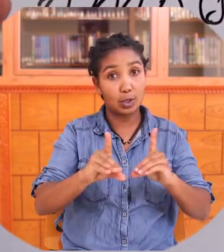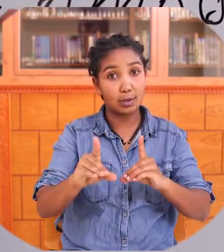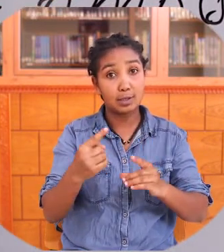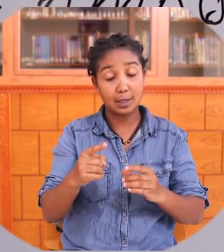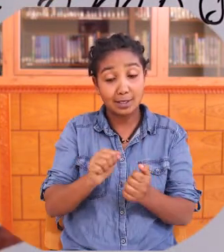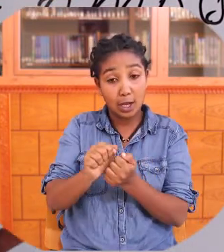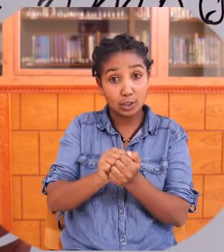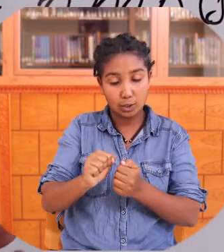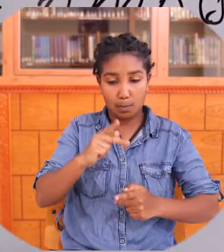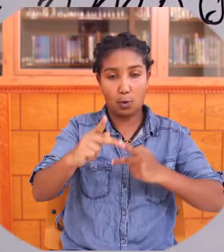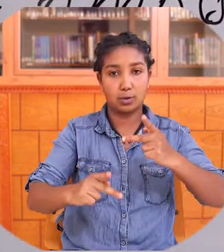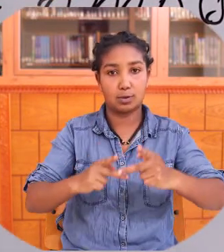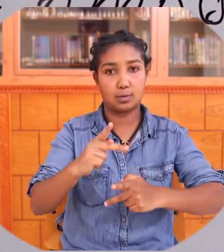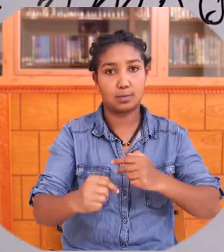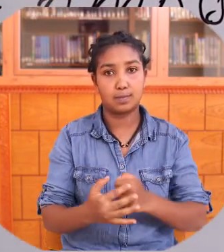the digestion process.